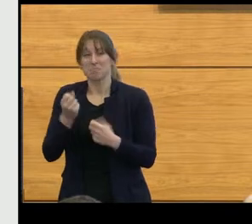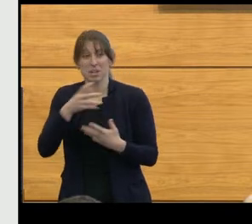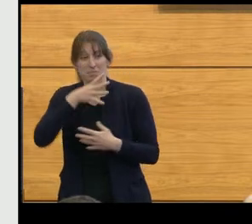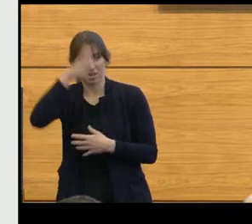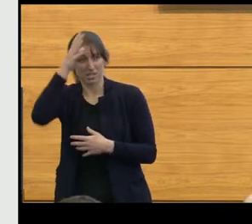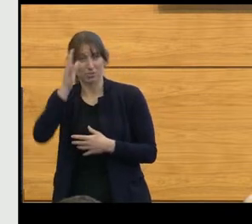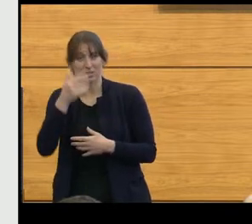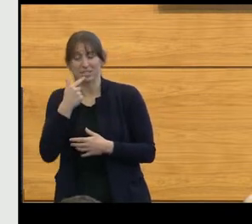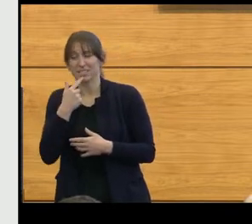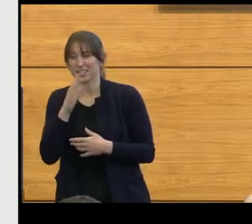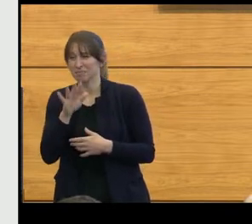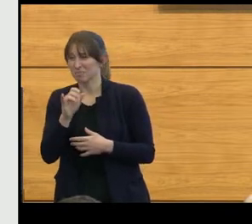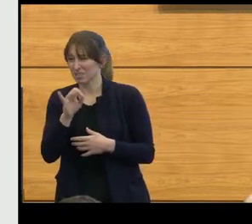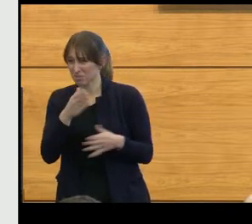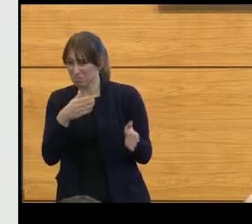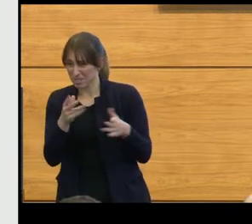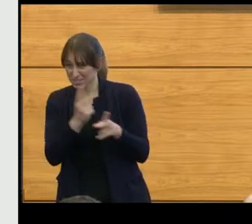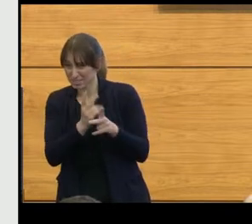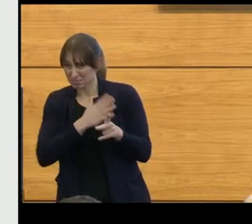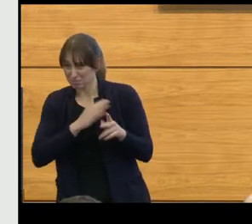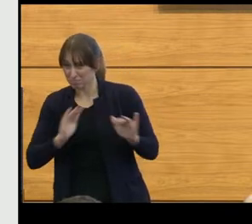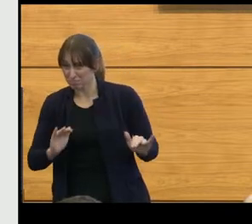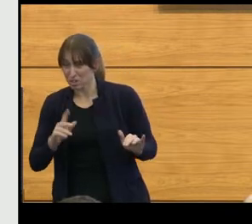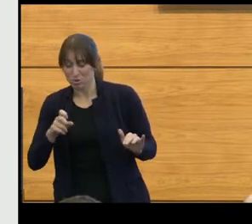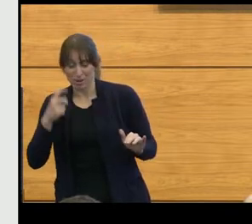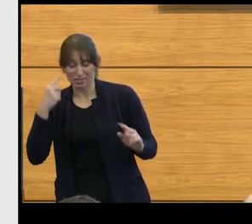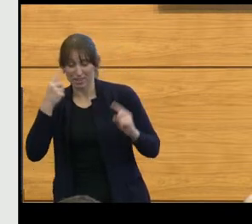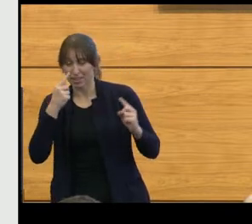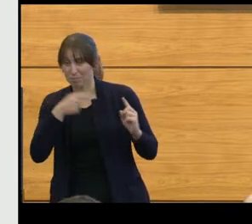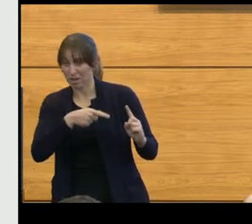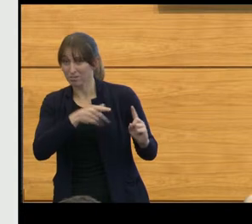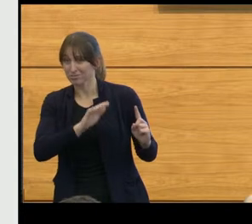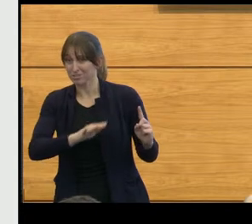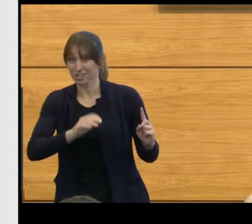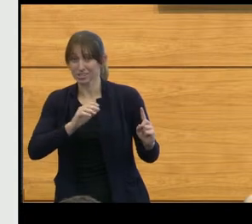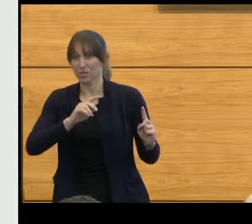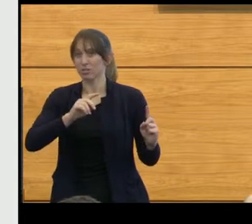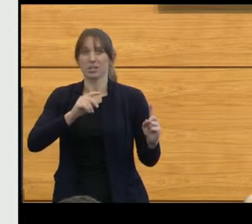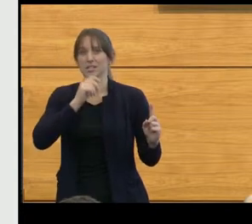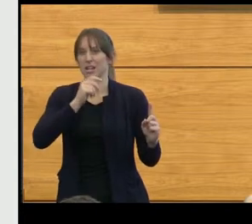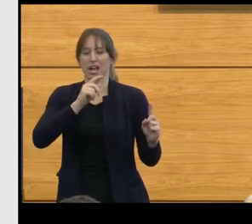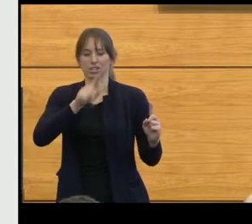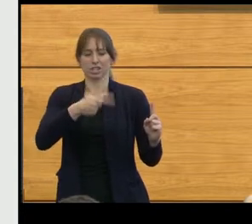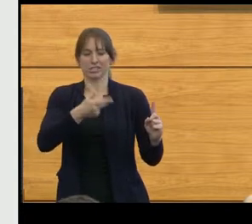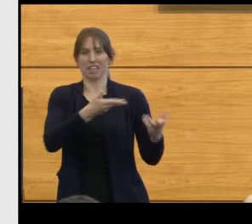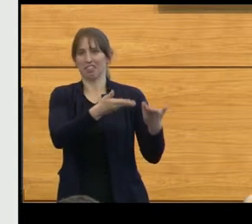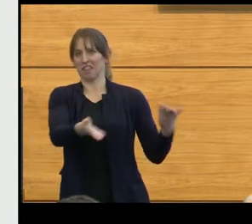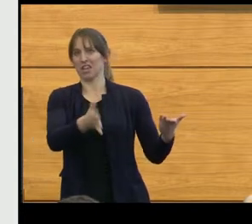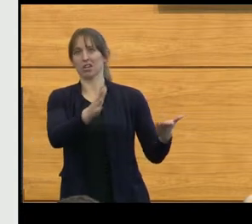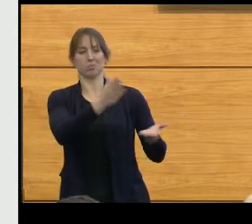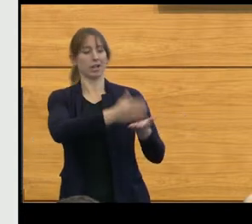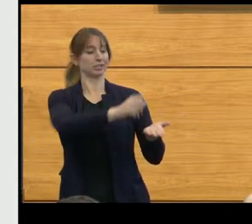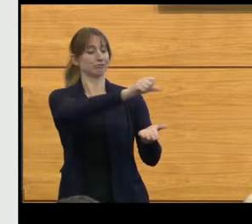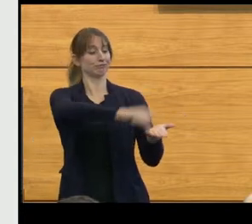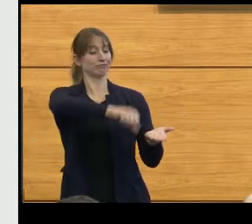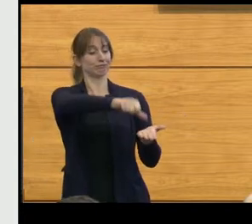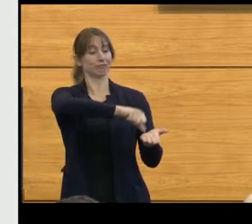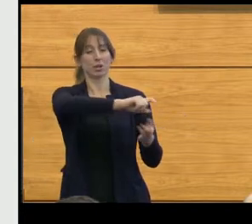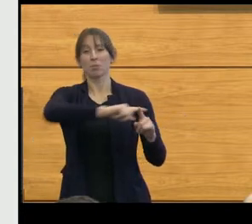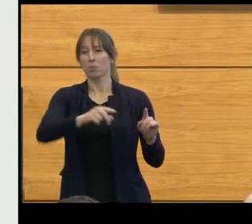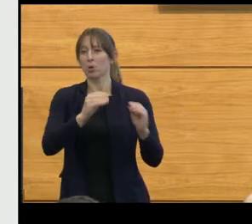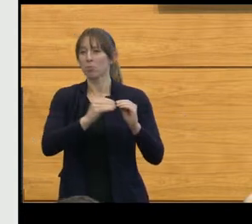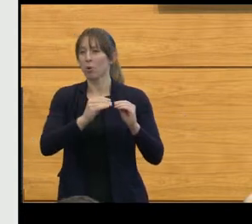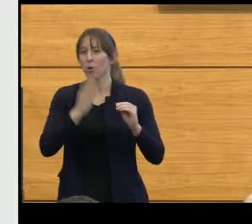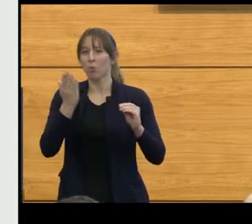take care of my child, you've got to think about them as more than just an entity in which you're going to operate on them, but more about what's going to